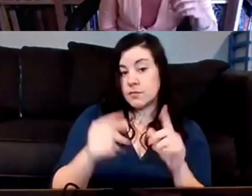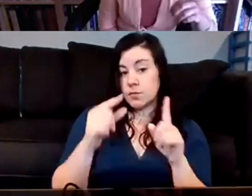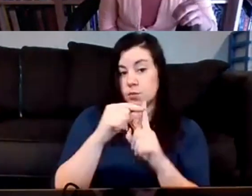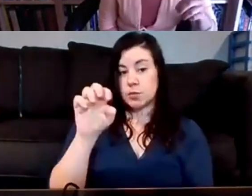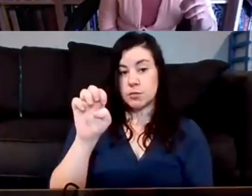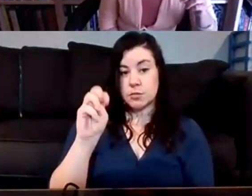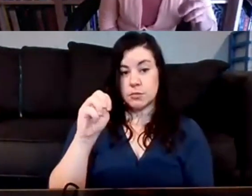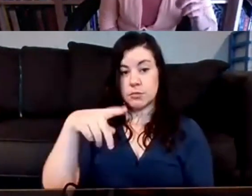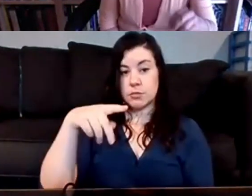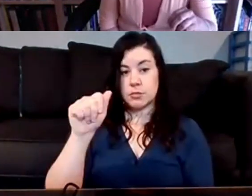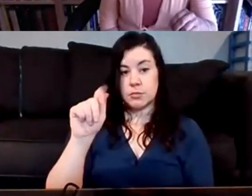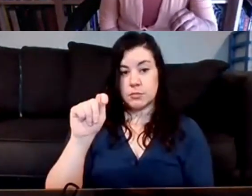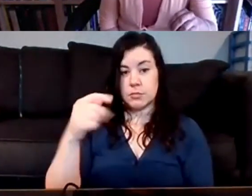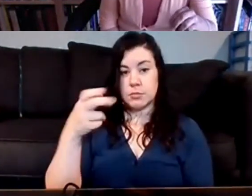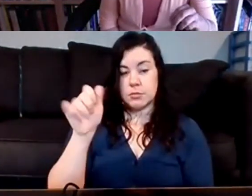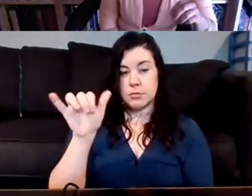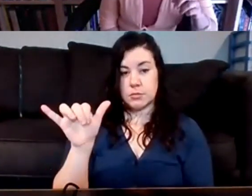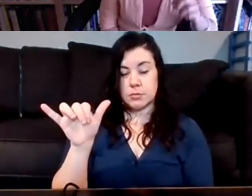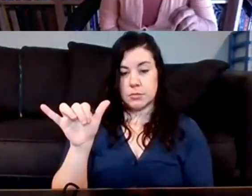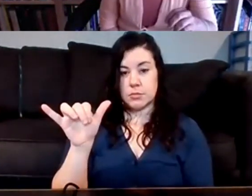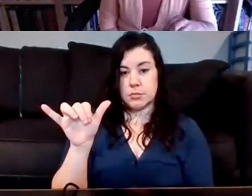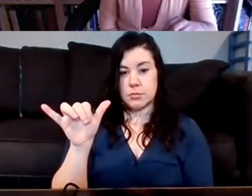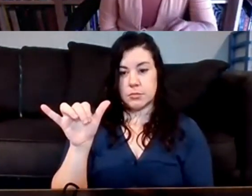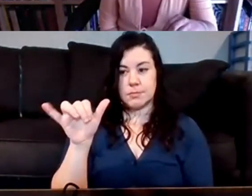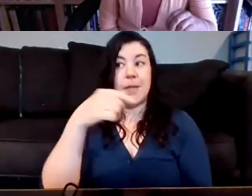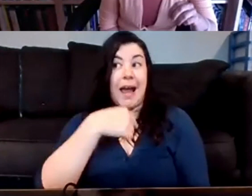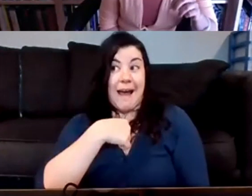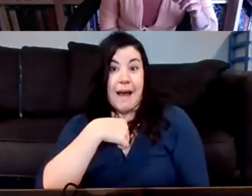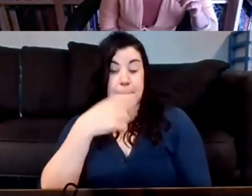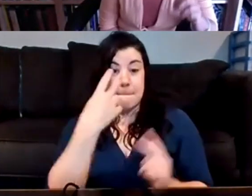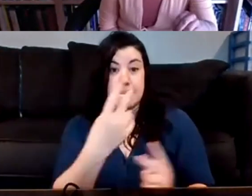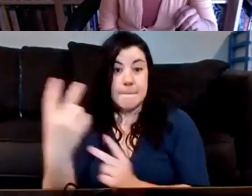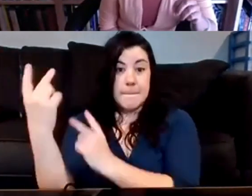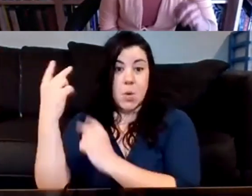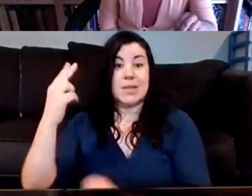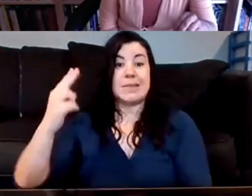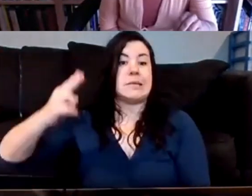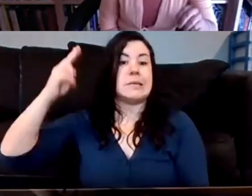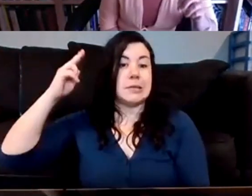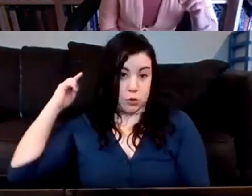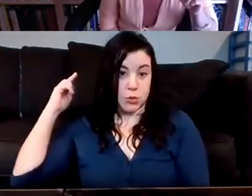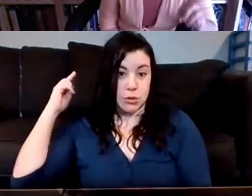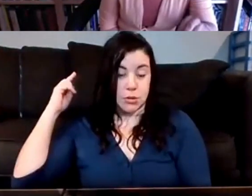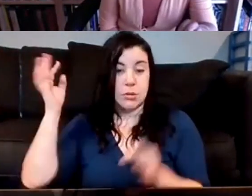I look at is the historical definition of it, the historical usage of it, the deployment of